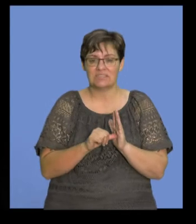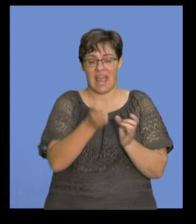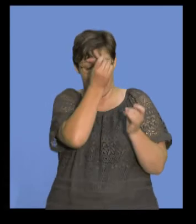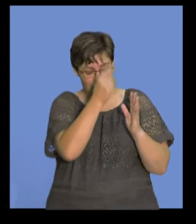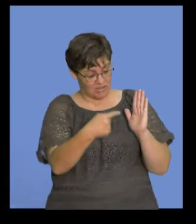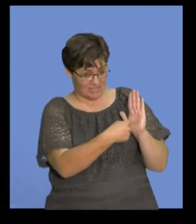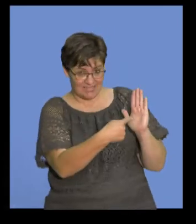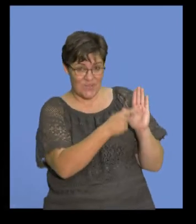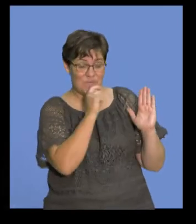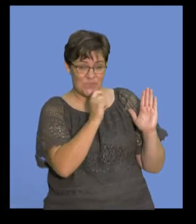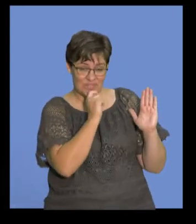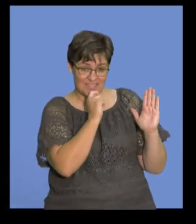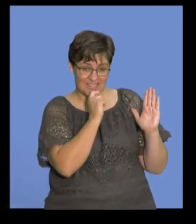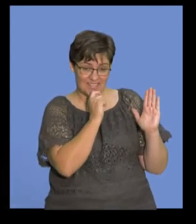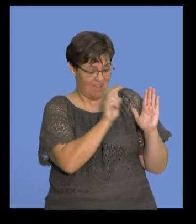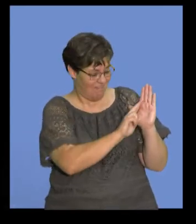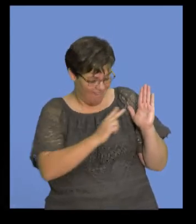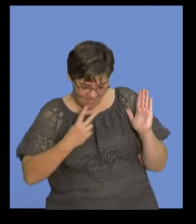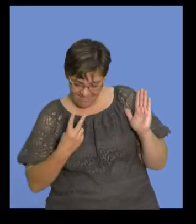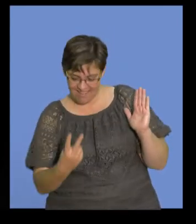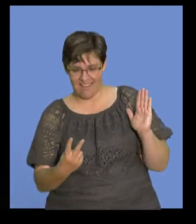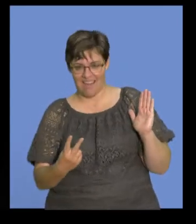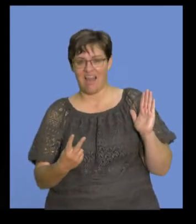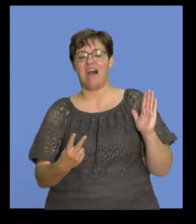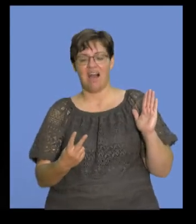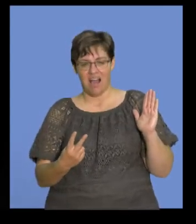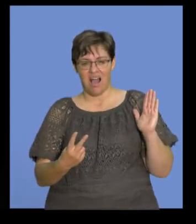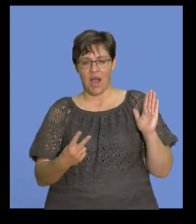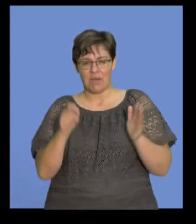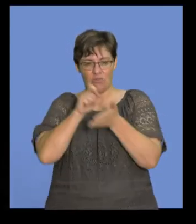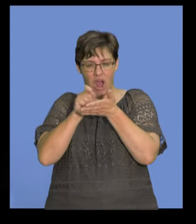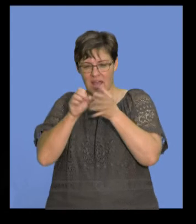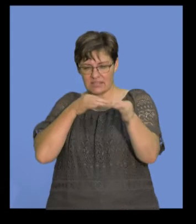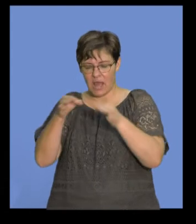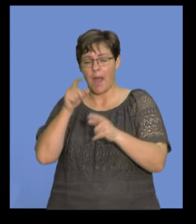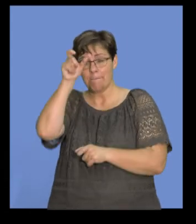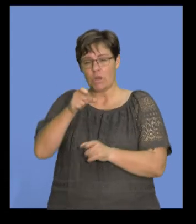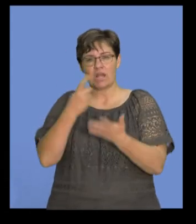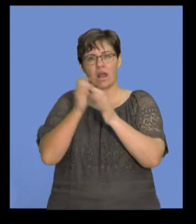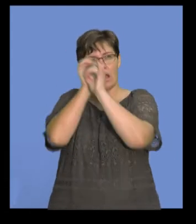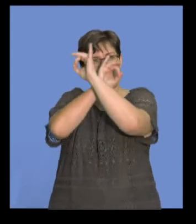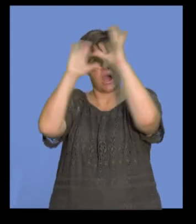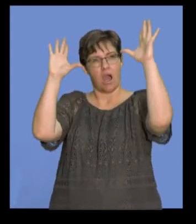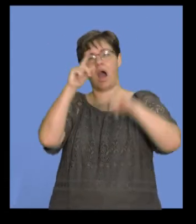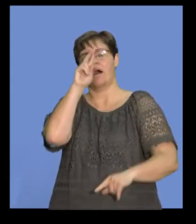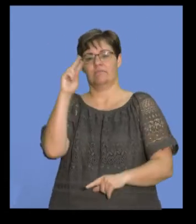information and create a visual description that now translates into words.